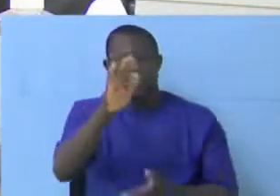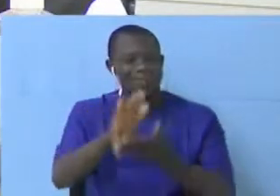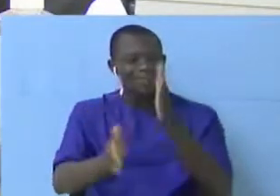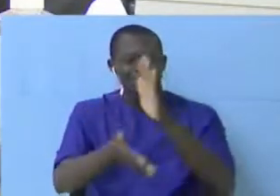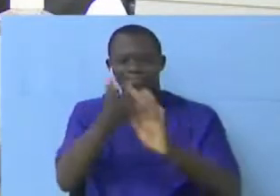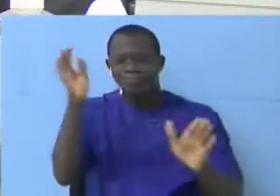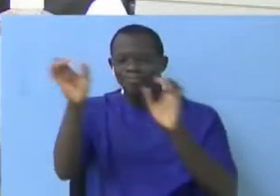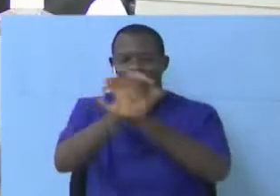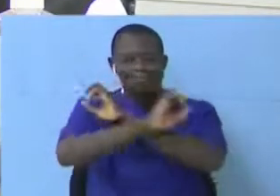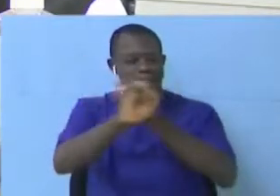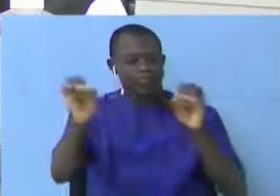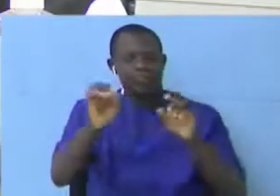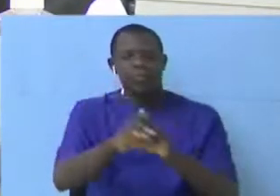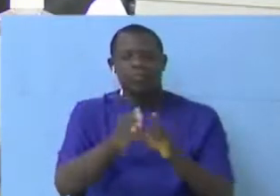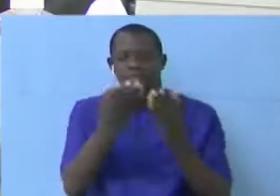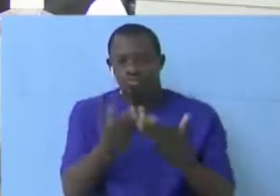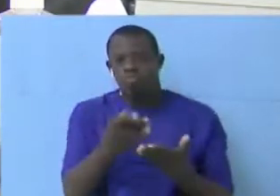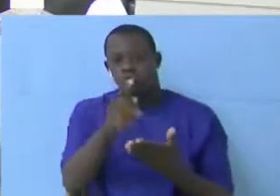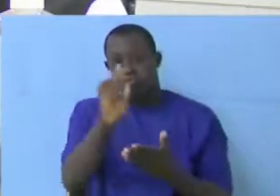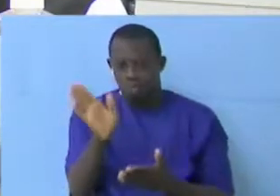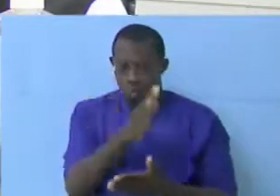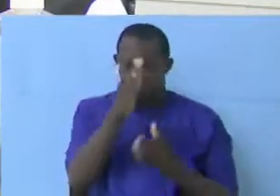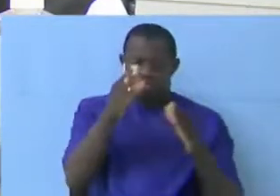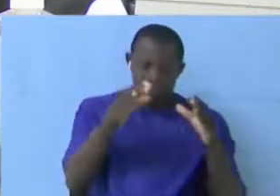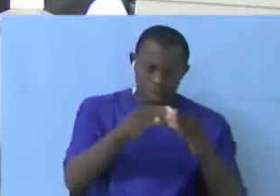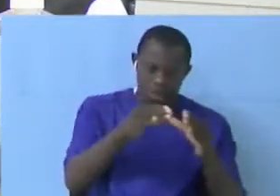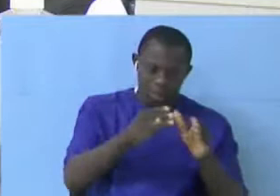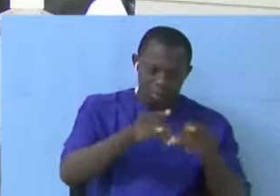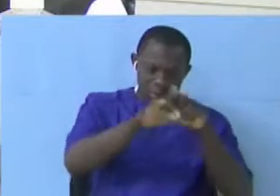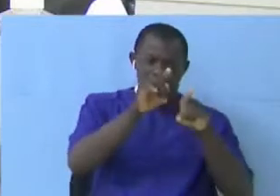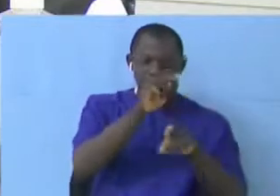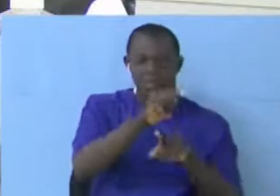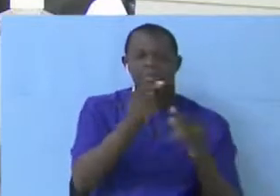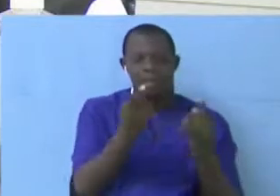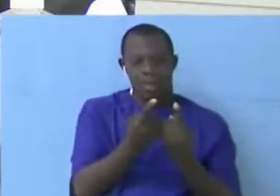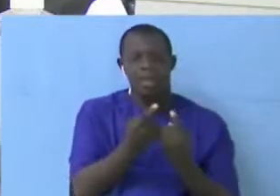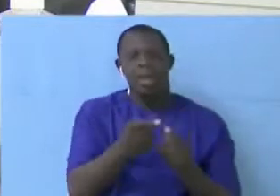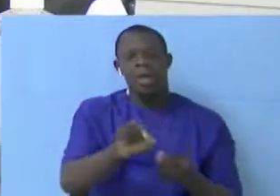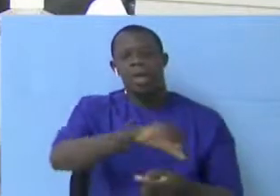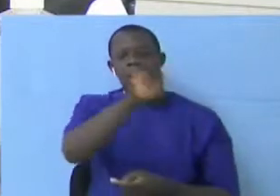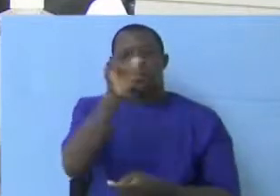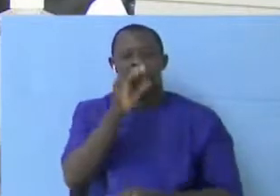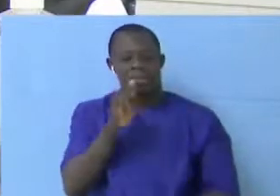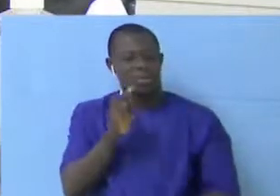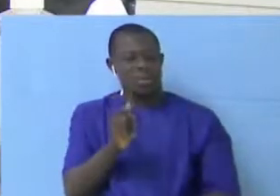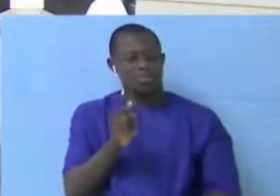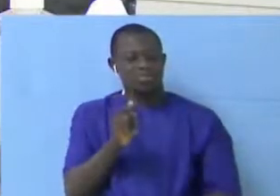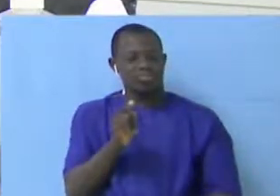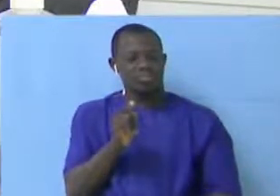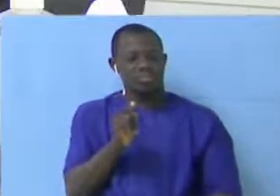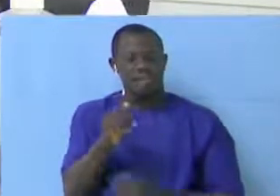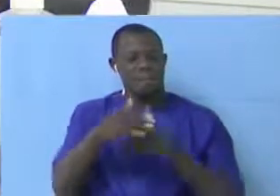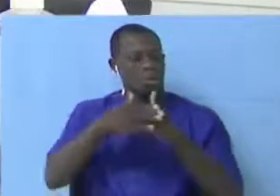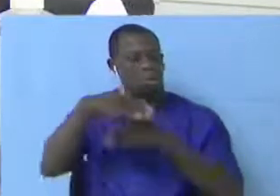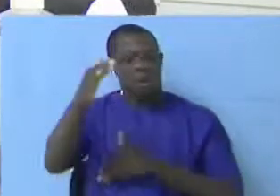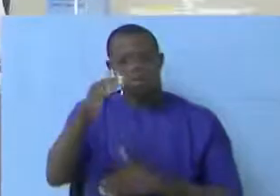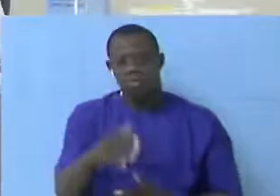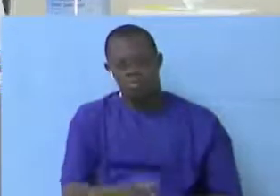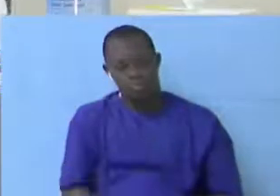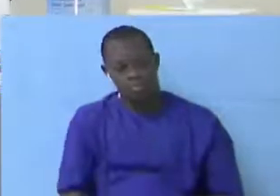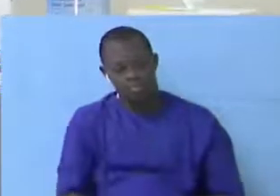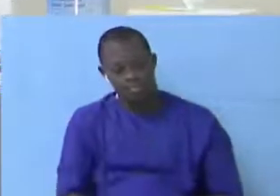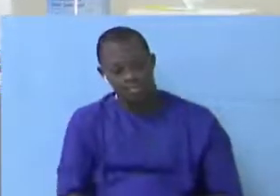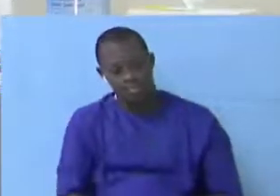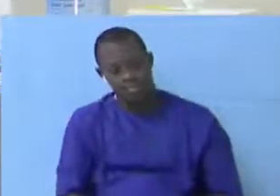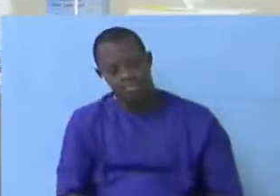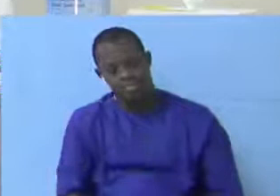said nothing, you went along with it, then you said, well, this is now too much. During me